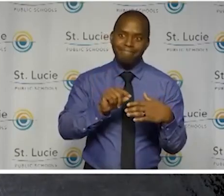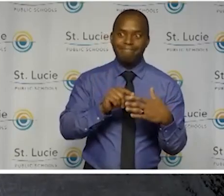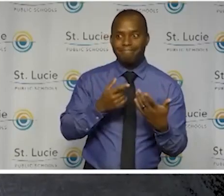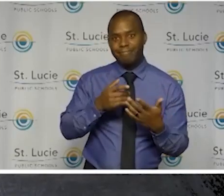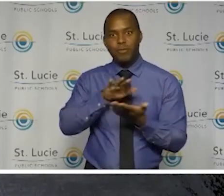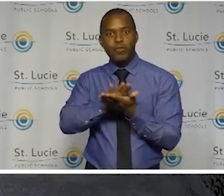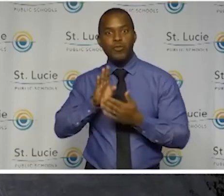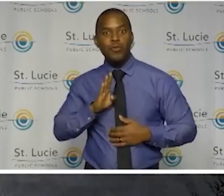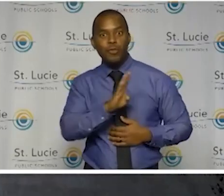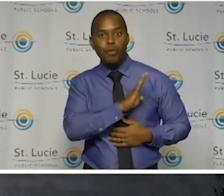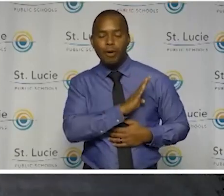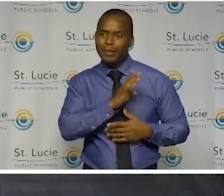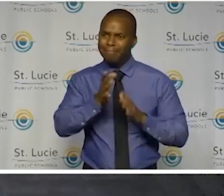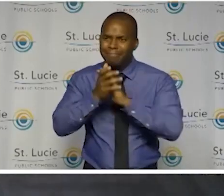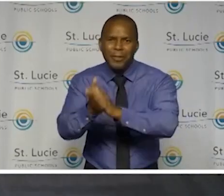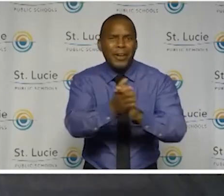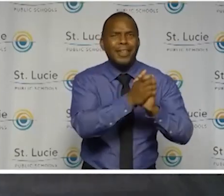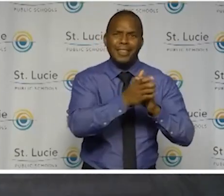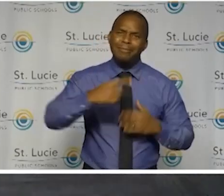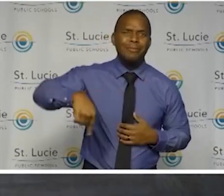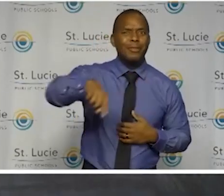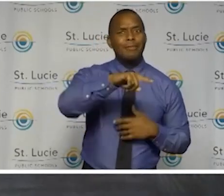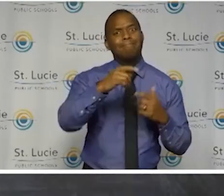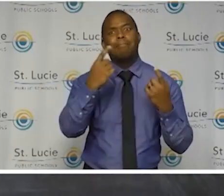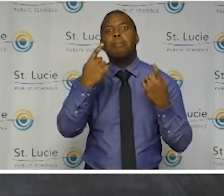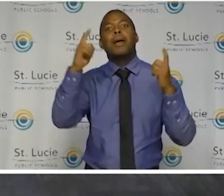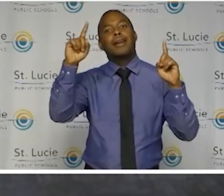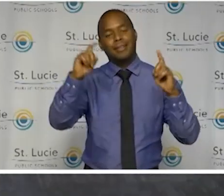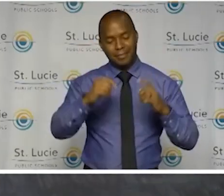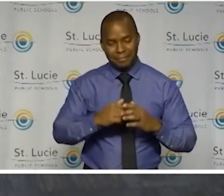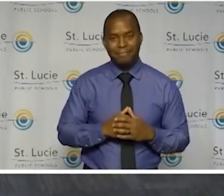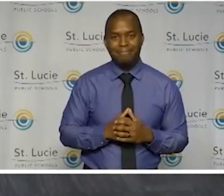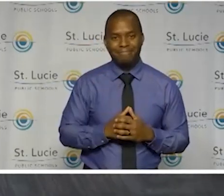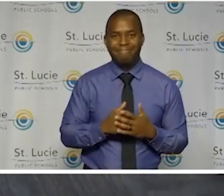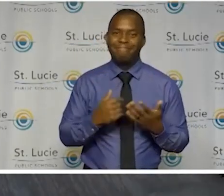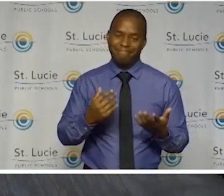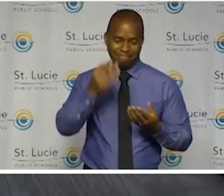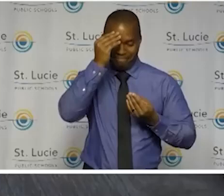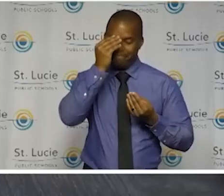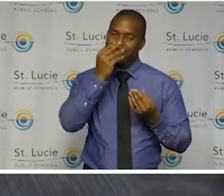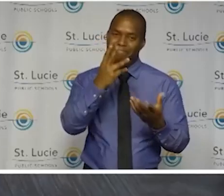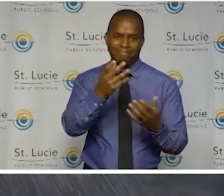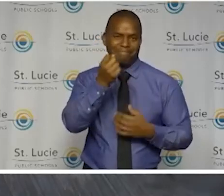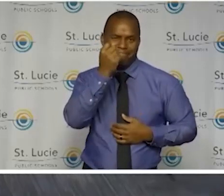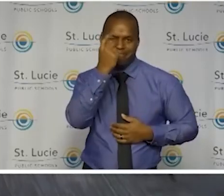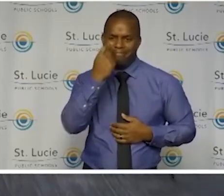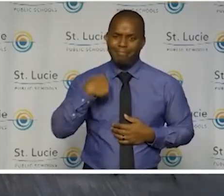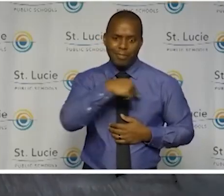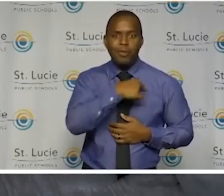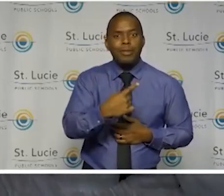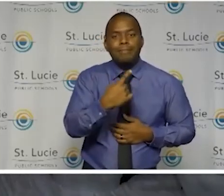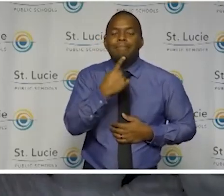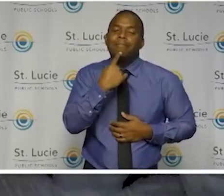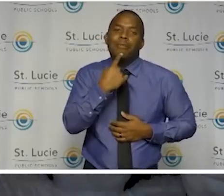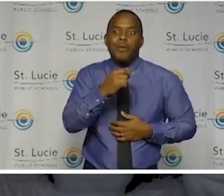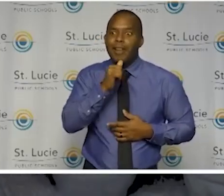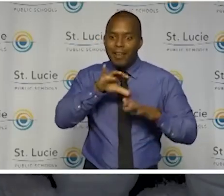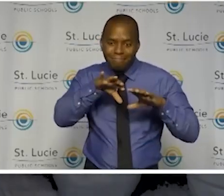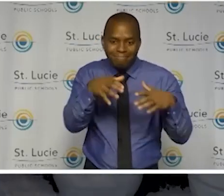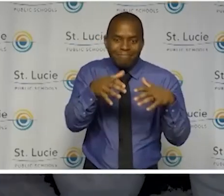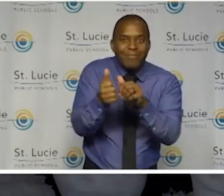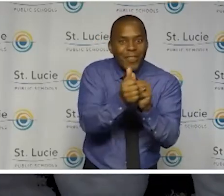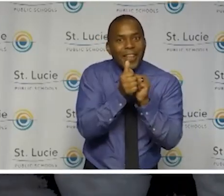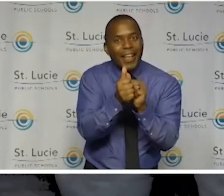behalf of the School Board, I want to congratulate you on your achievements. I want you to know that I share in your disappointment that we are not together